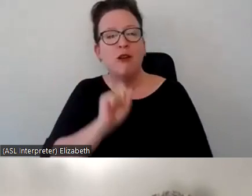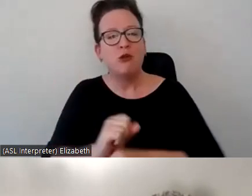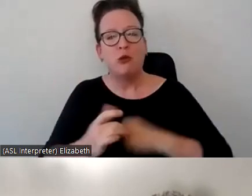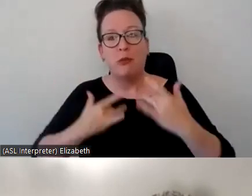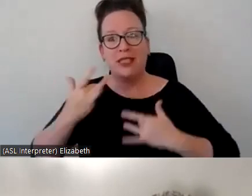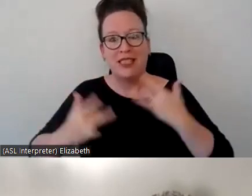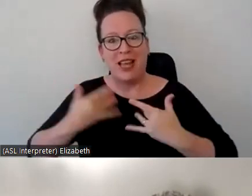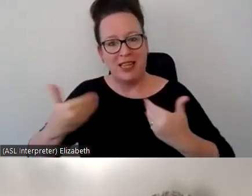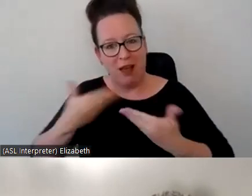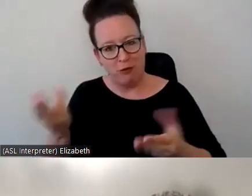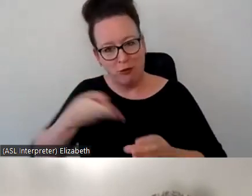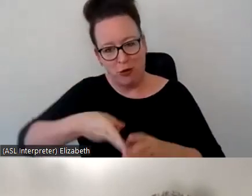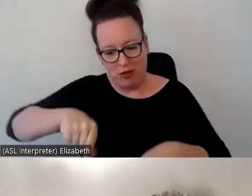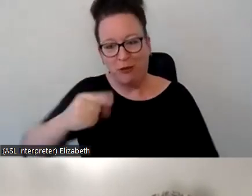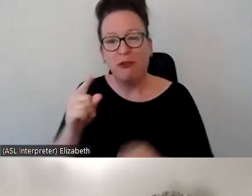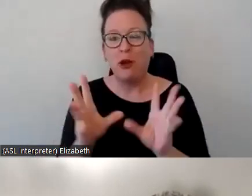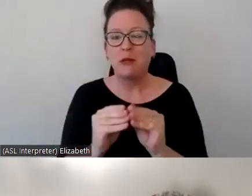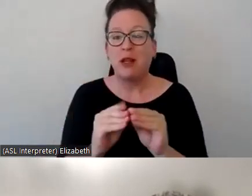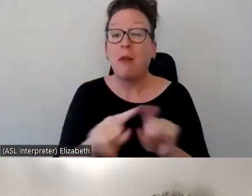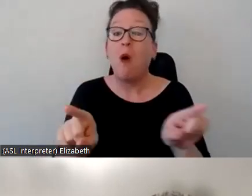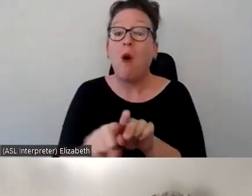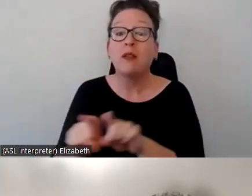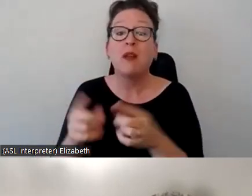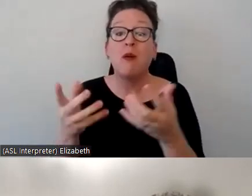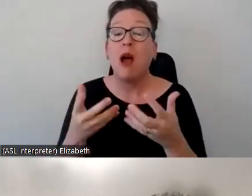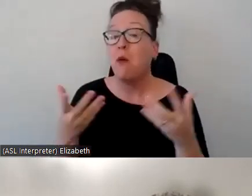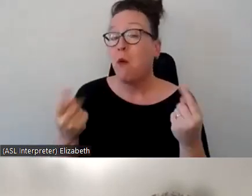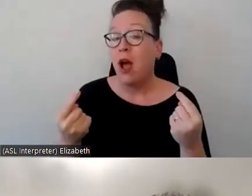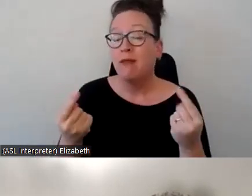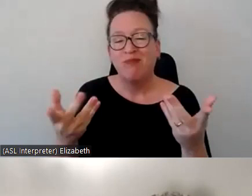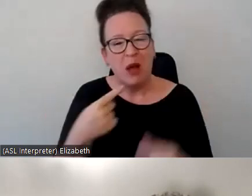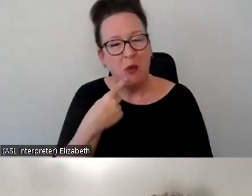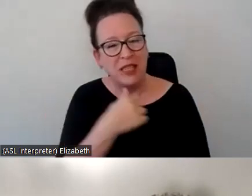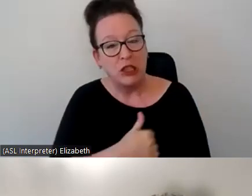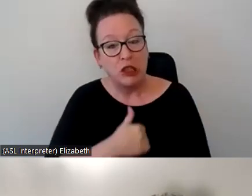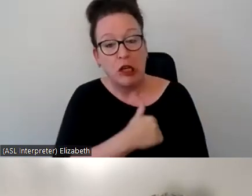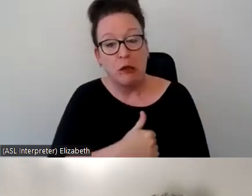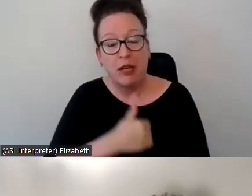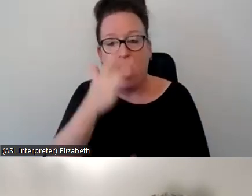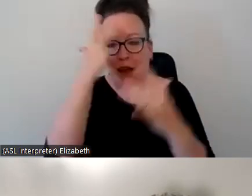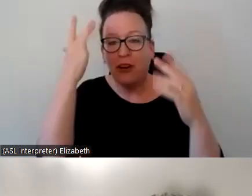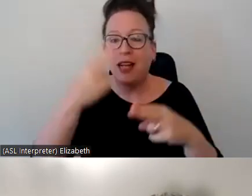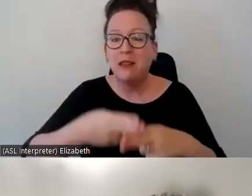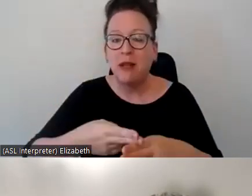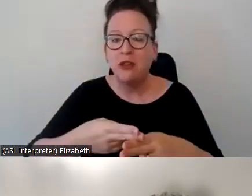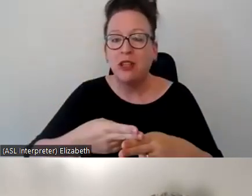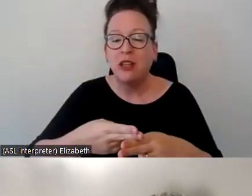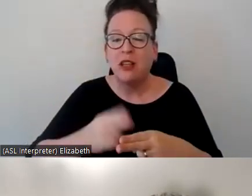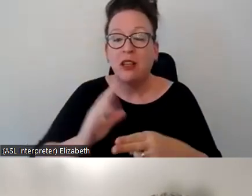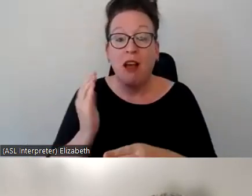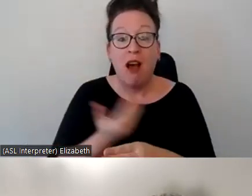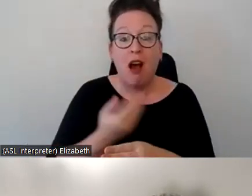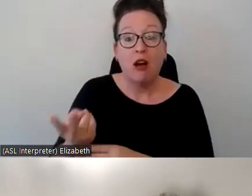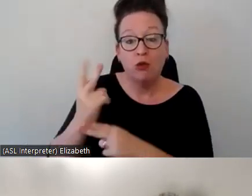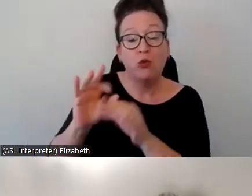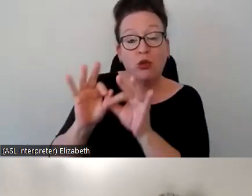one. This will grow. I wanted to also apologize for not mentioning we're joined by Elizabeth, who is our